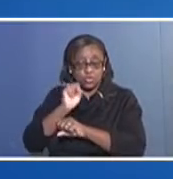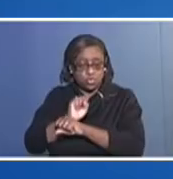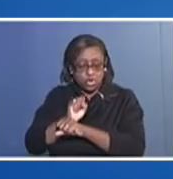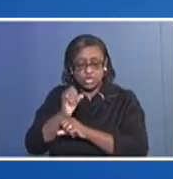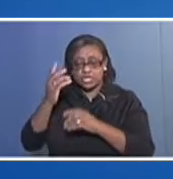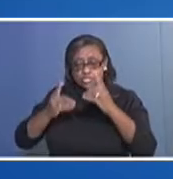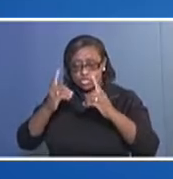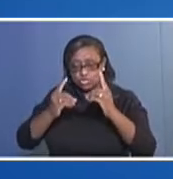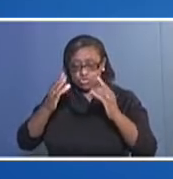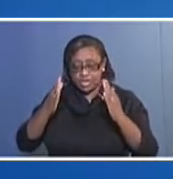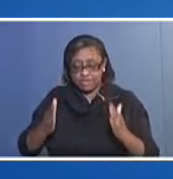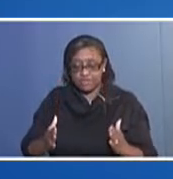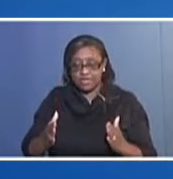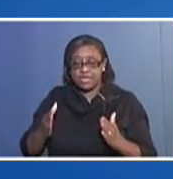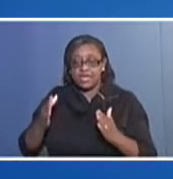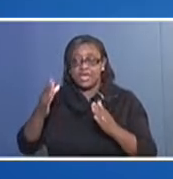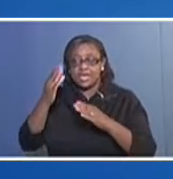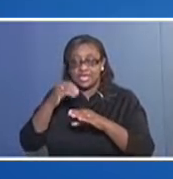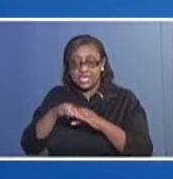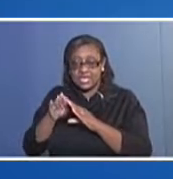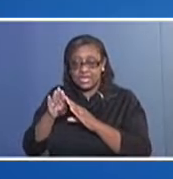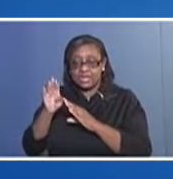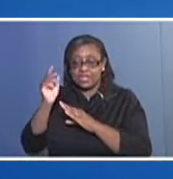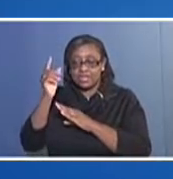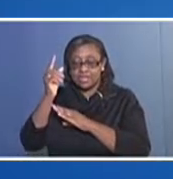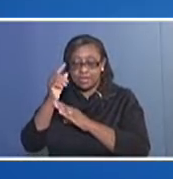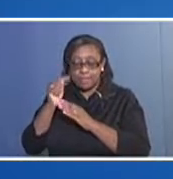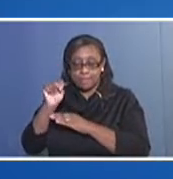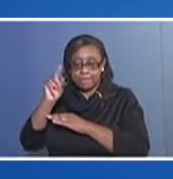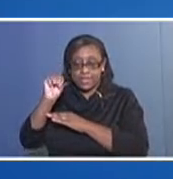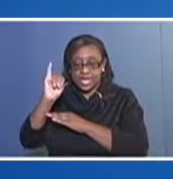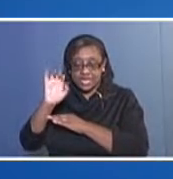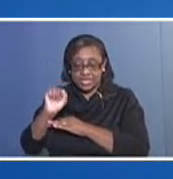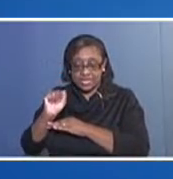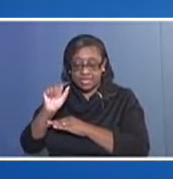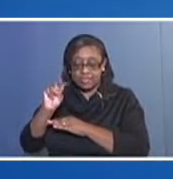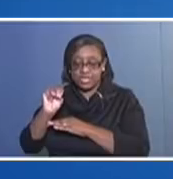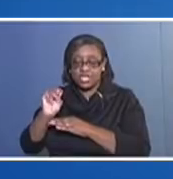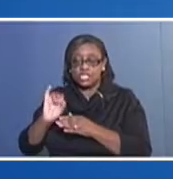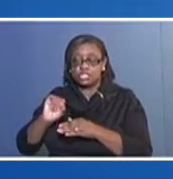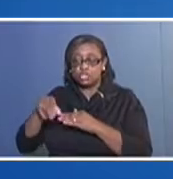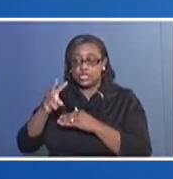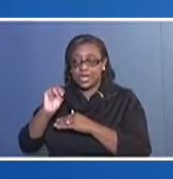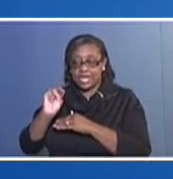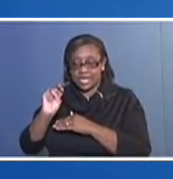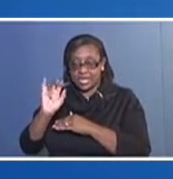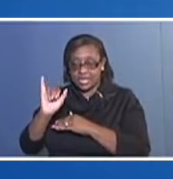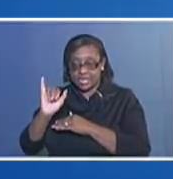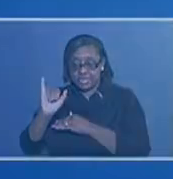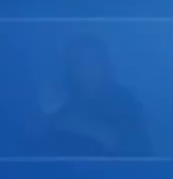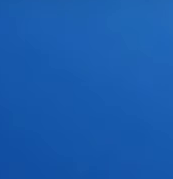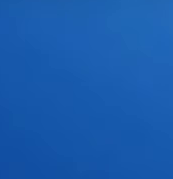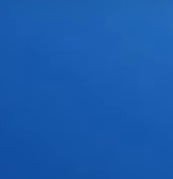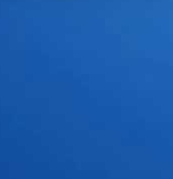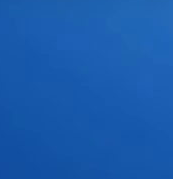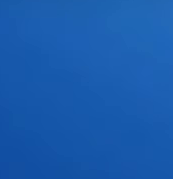messenger at the Bahamas Consulate General in Miami since July 2006.